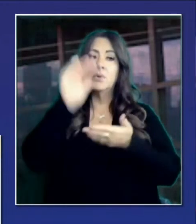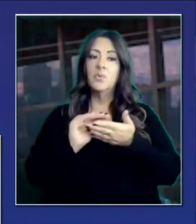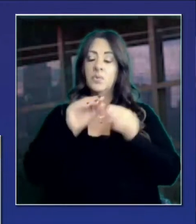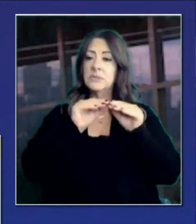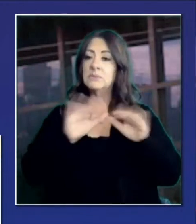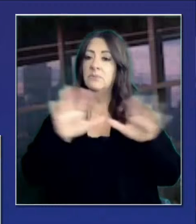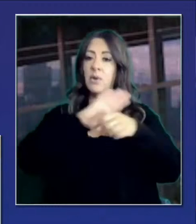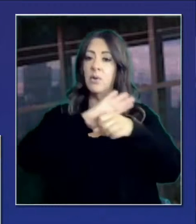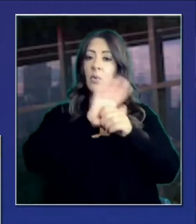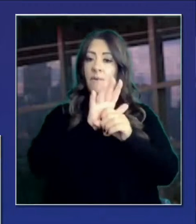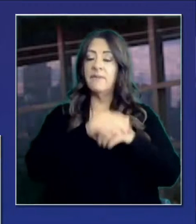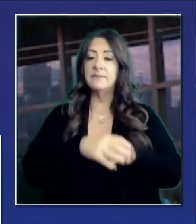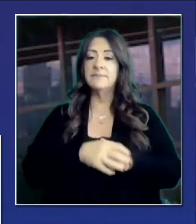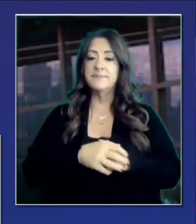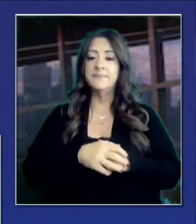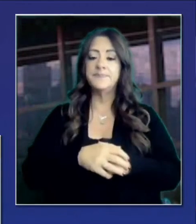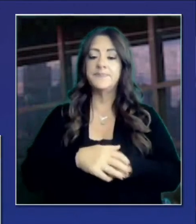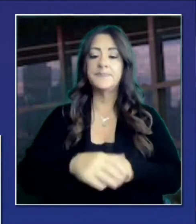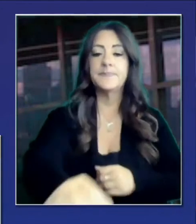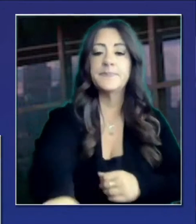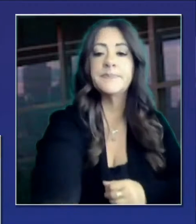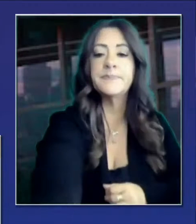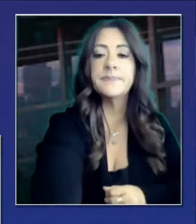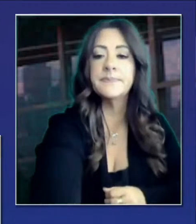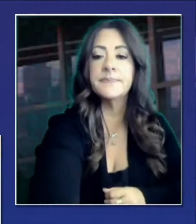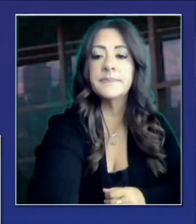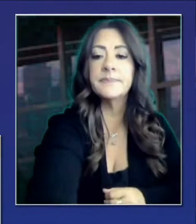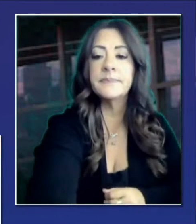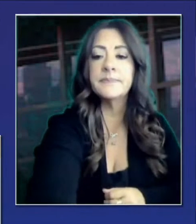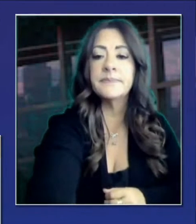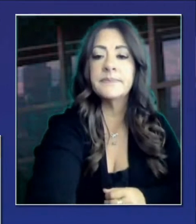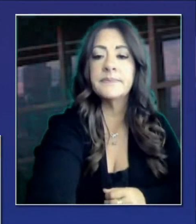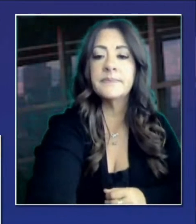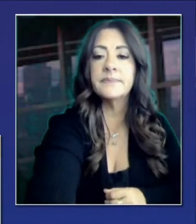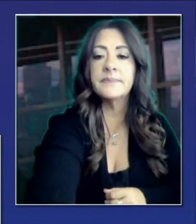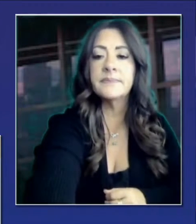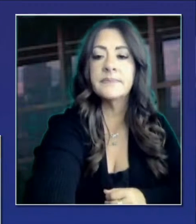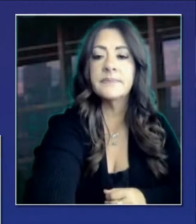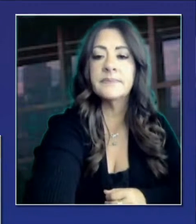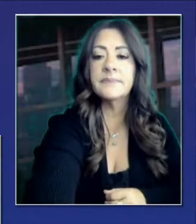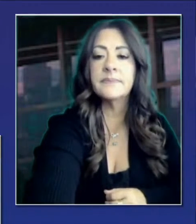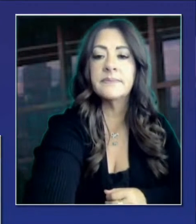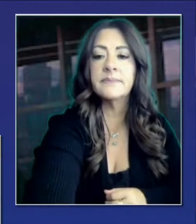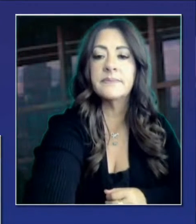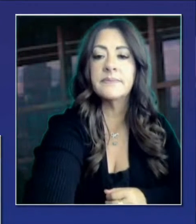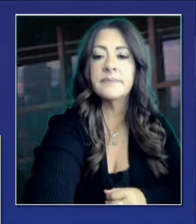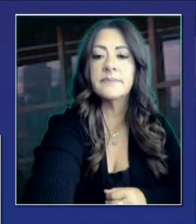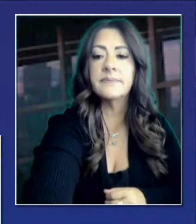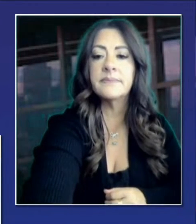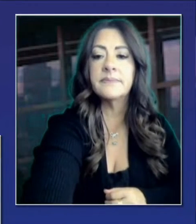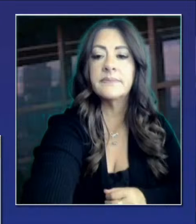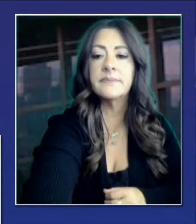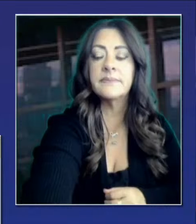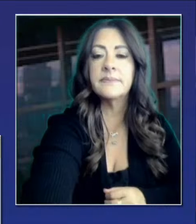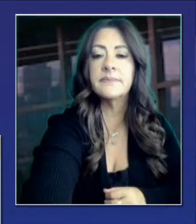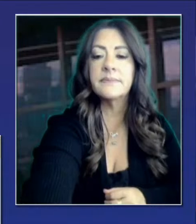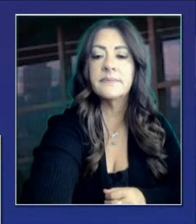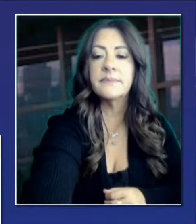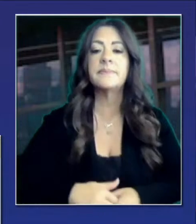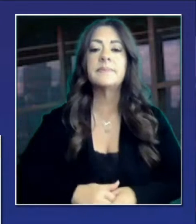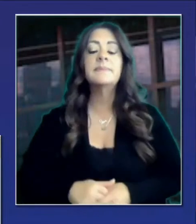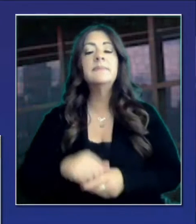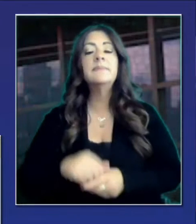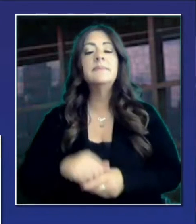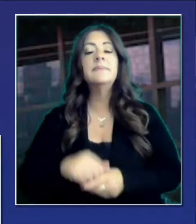spread of this virus. Today, we can lay claim to starting to see some real light at the end of the tunnel as it relates